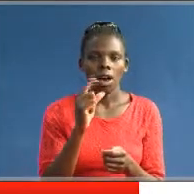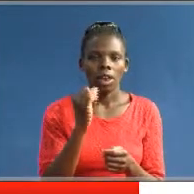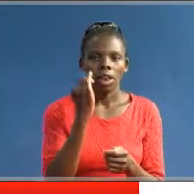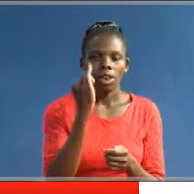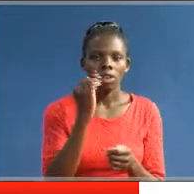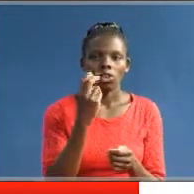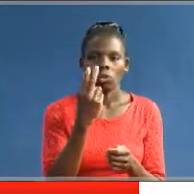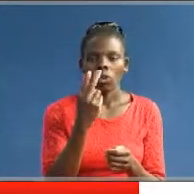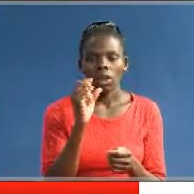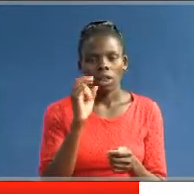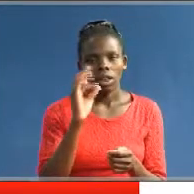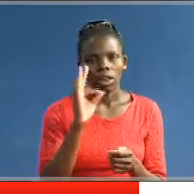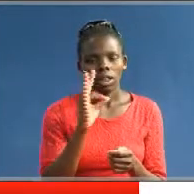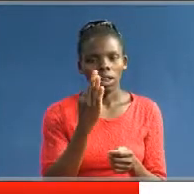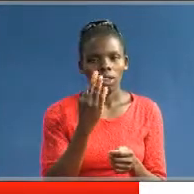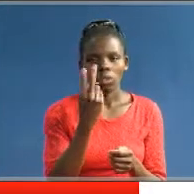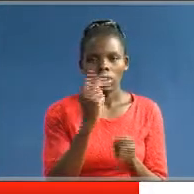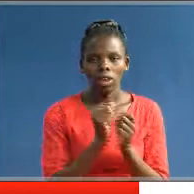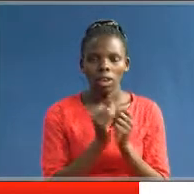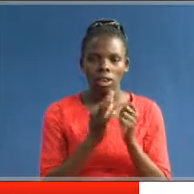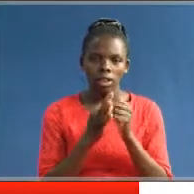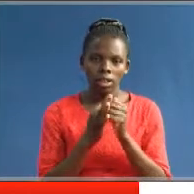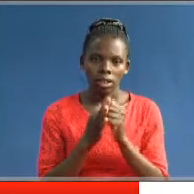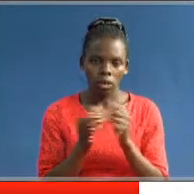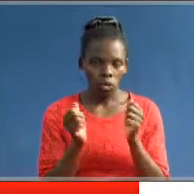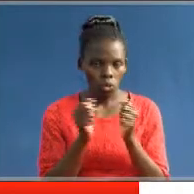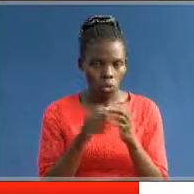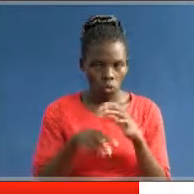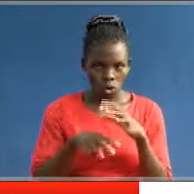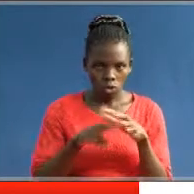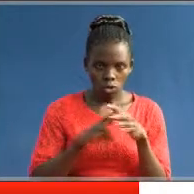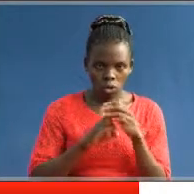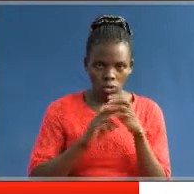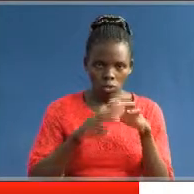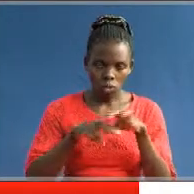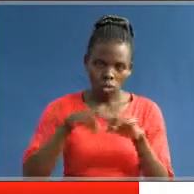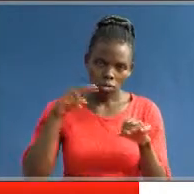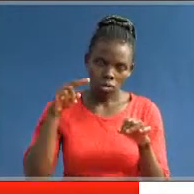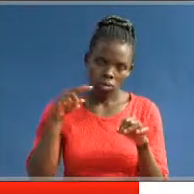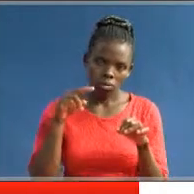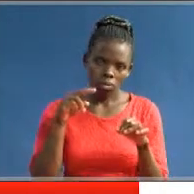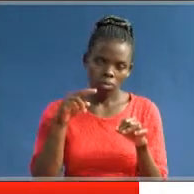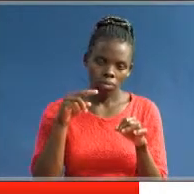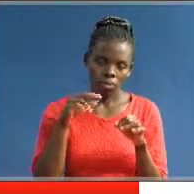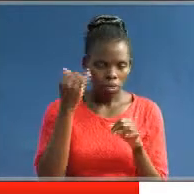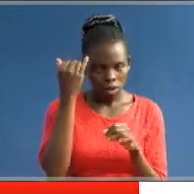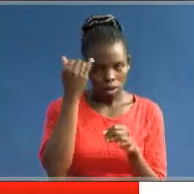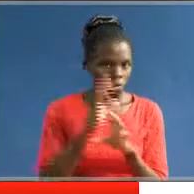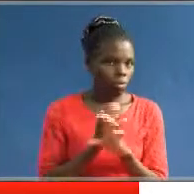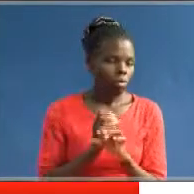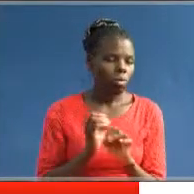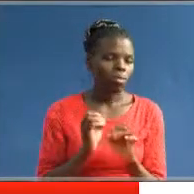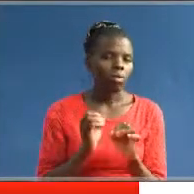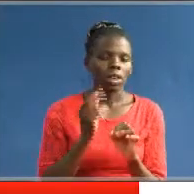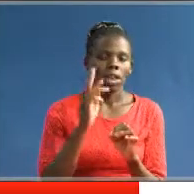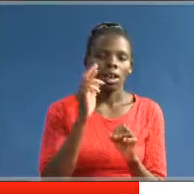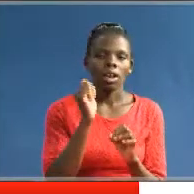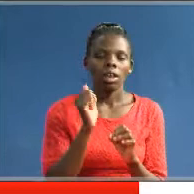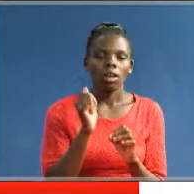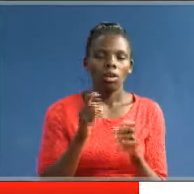the 23rd of October 2018 was withdrawn for having been irregularly issued. KRA